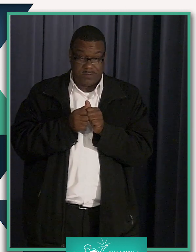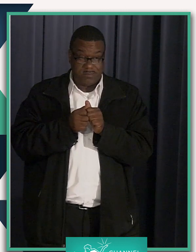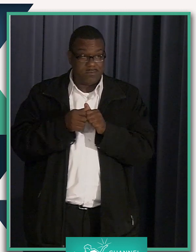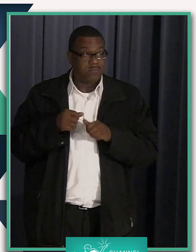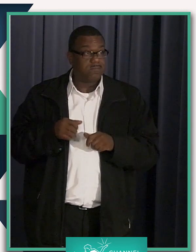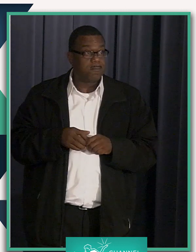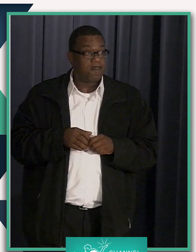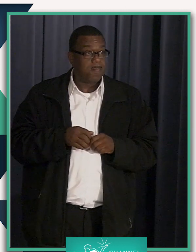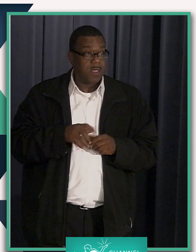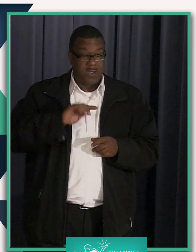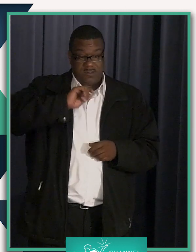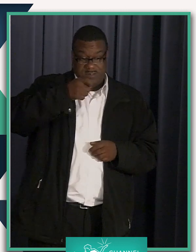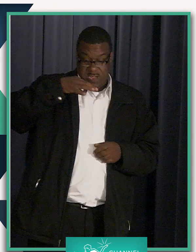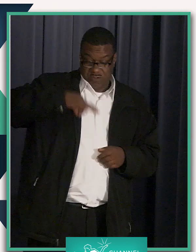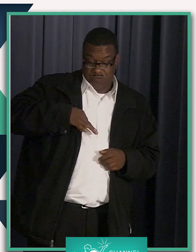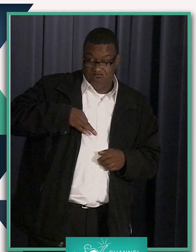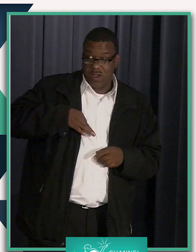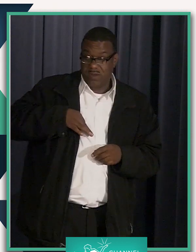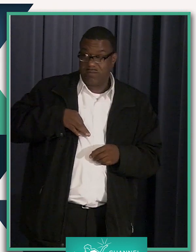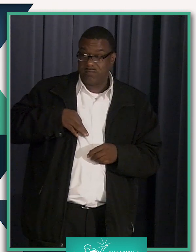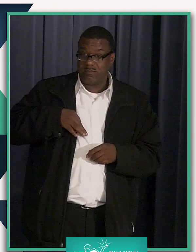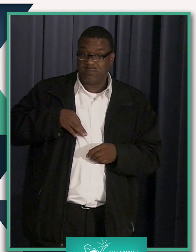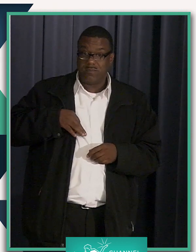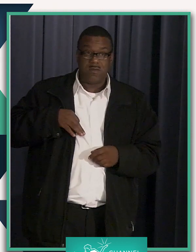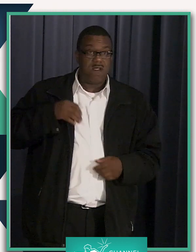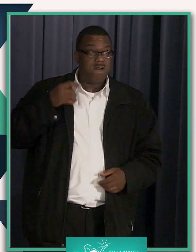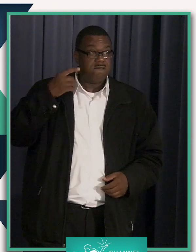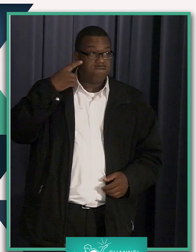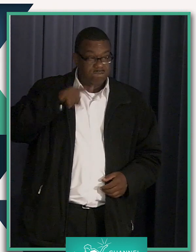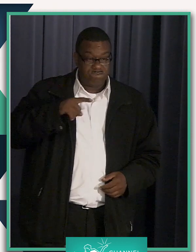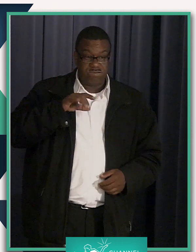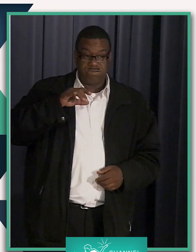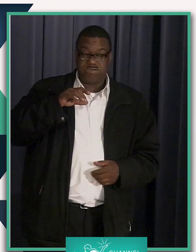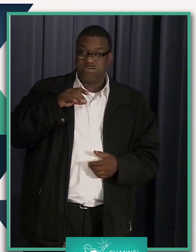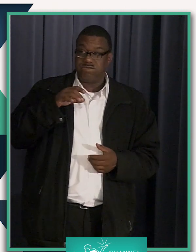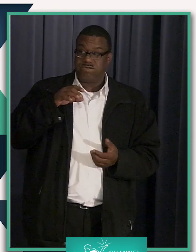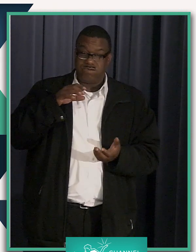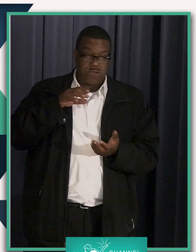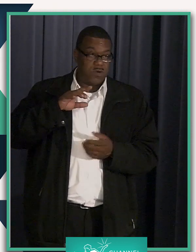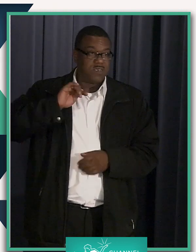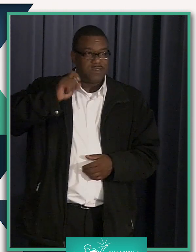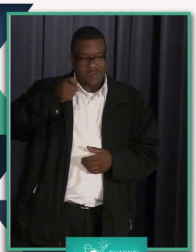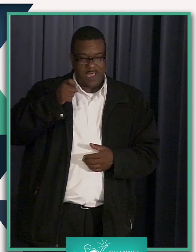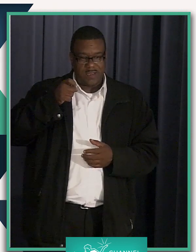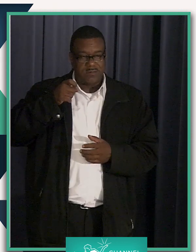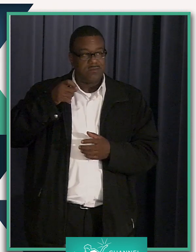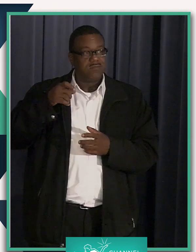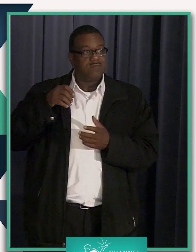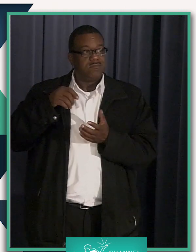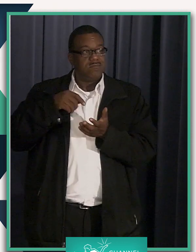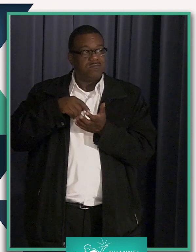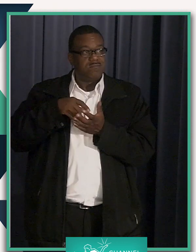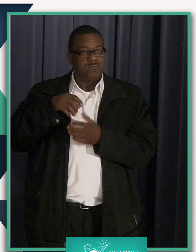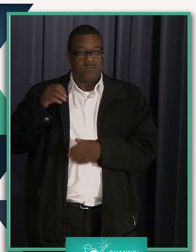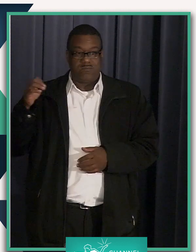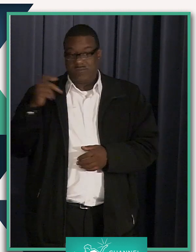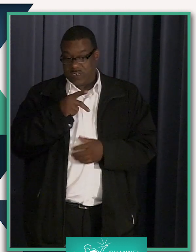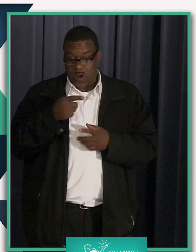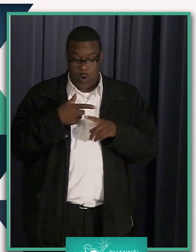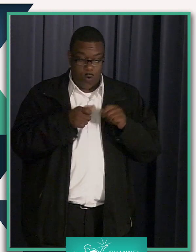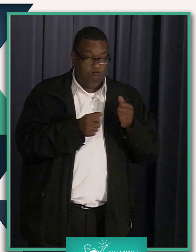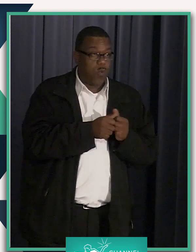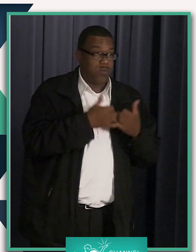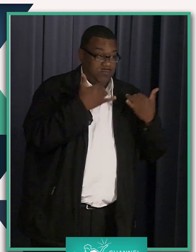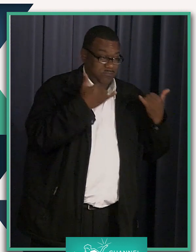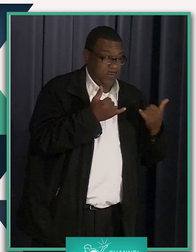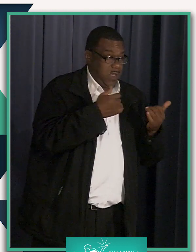between the tax credit that you would normally get doing your income tax return as opposed to what this is. What is the difference so they can